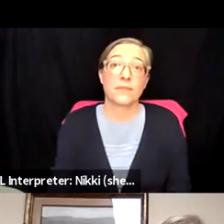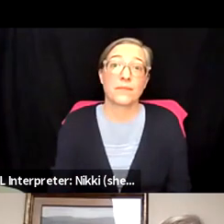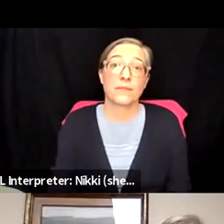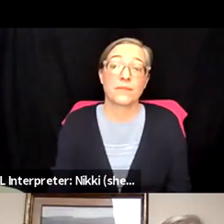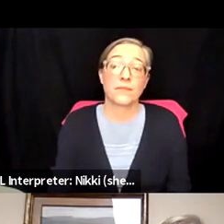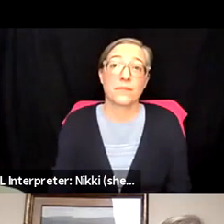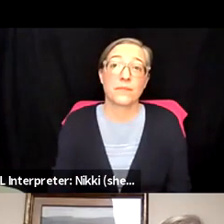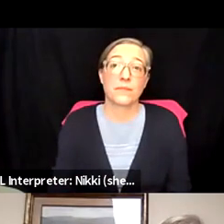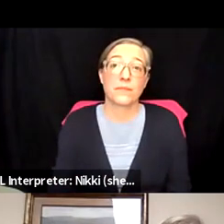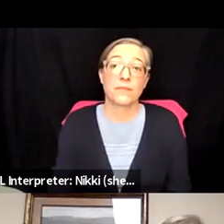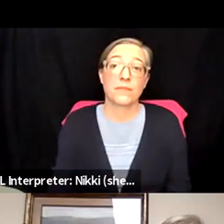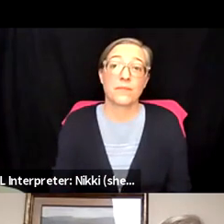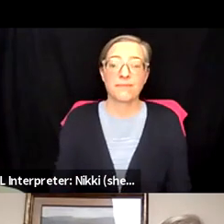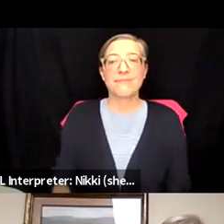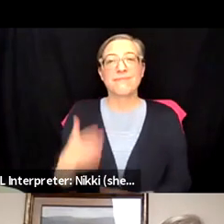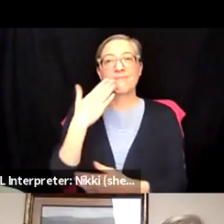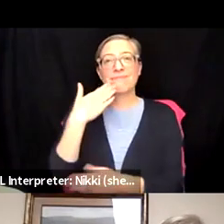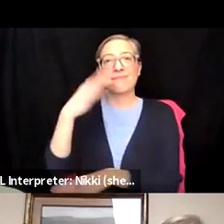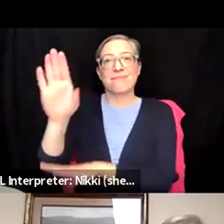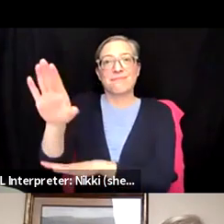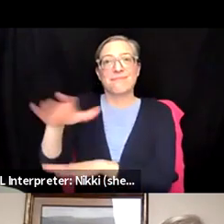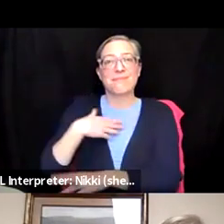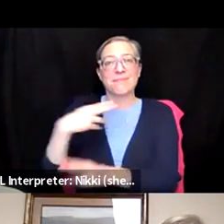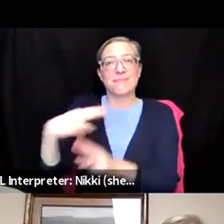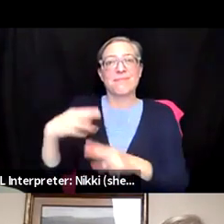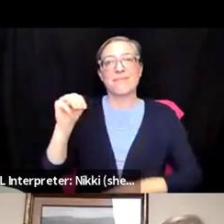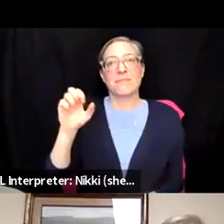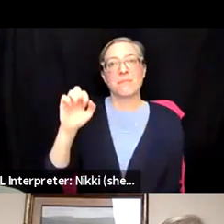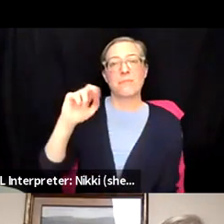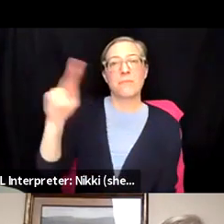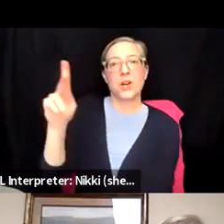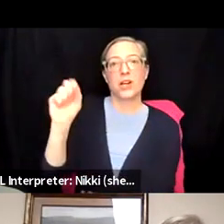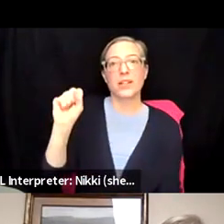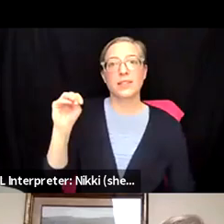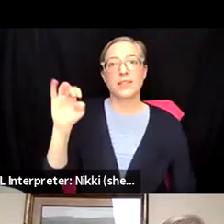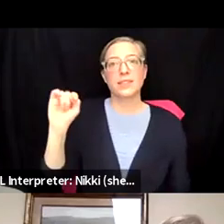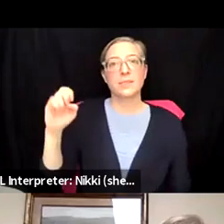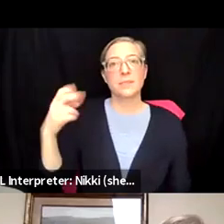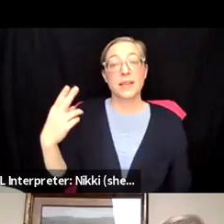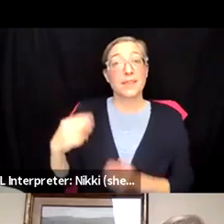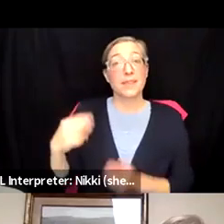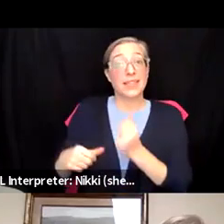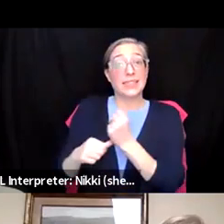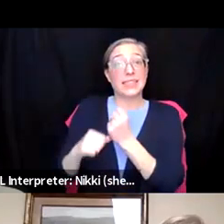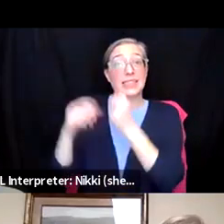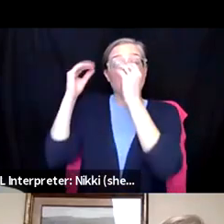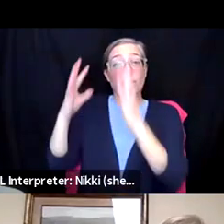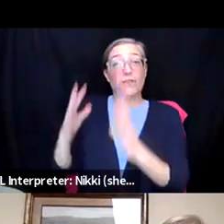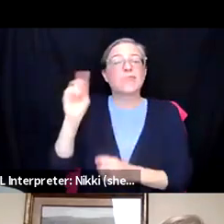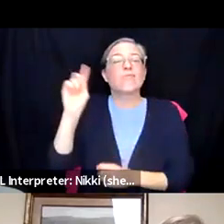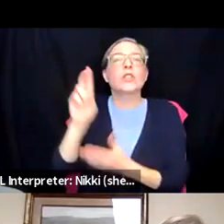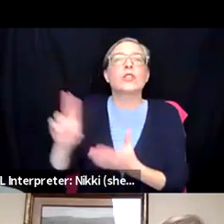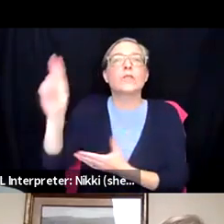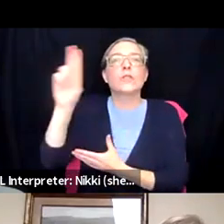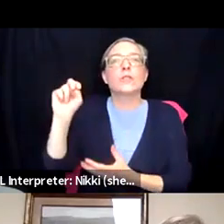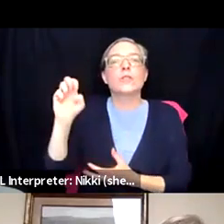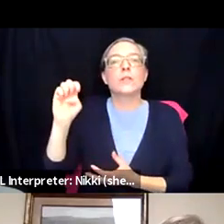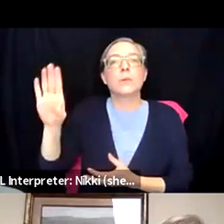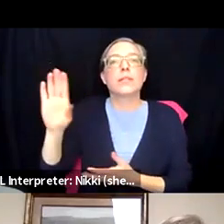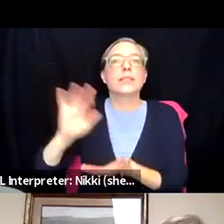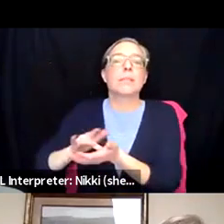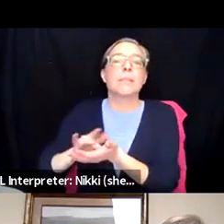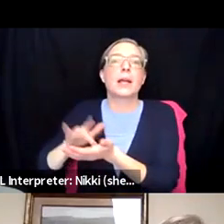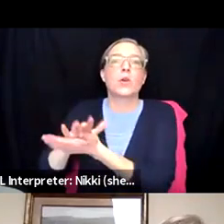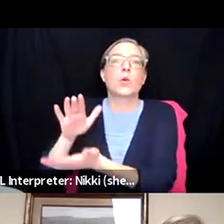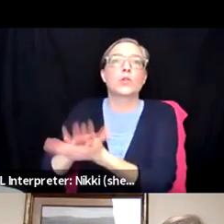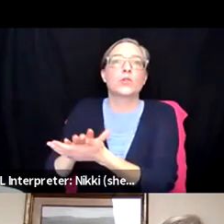Good afternoon, everybody. My name is Mark Smith. I'm a assistant professor at the University of Nebraska Medical Center's Monroe-Meyer